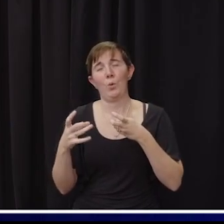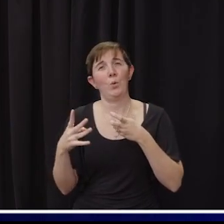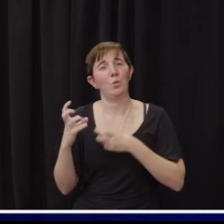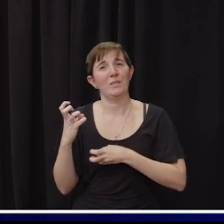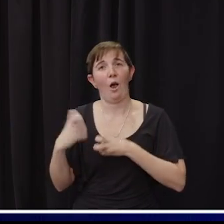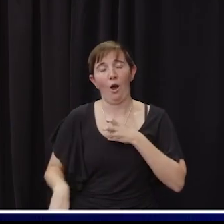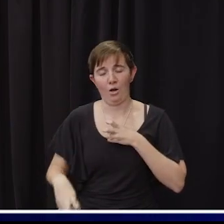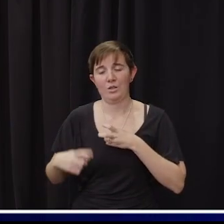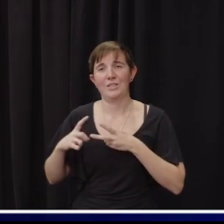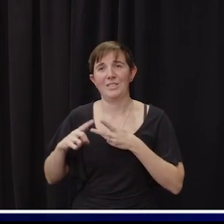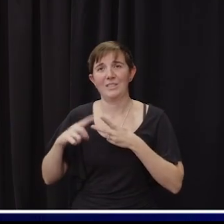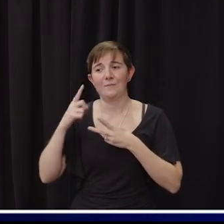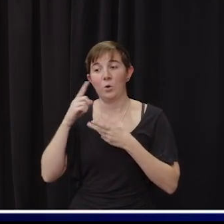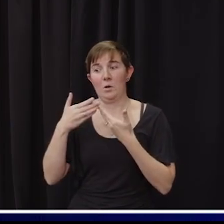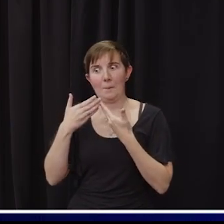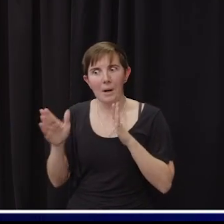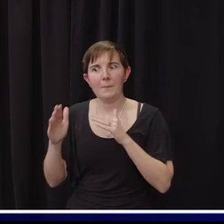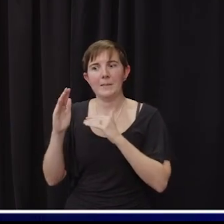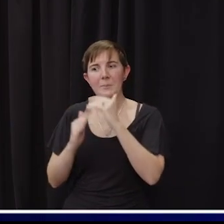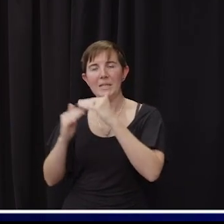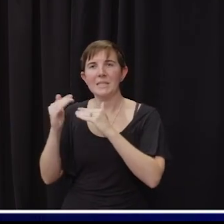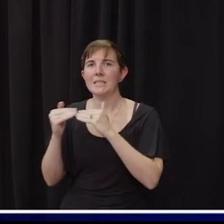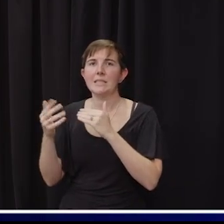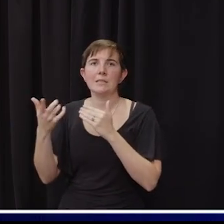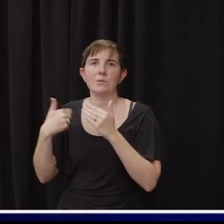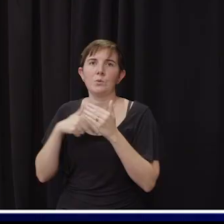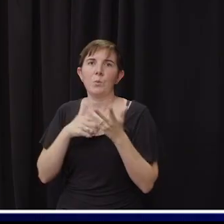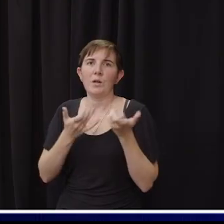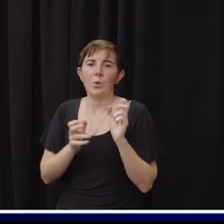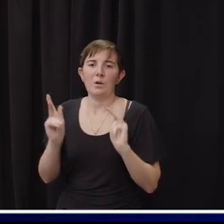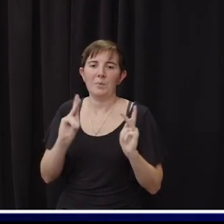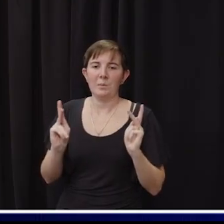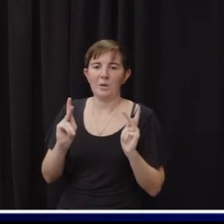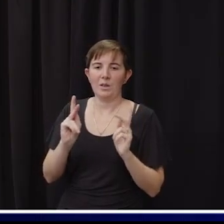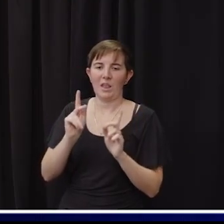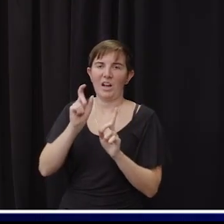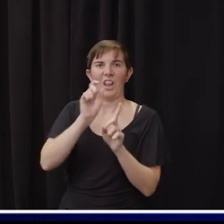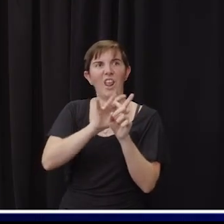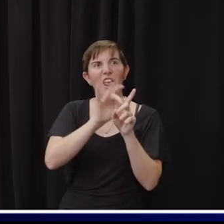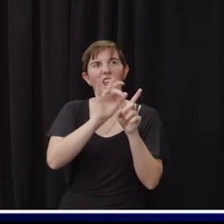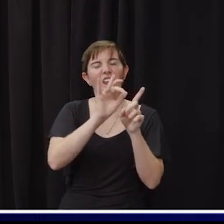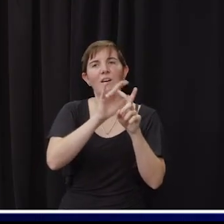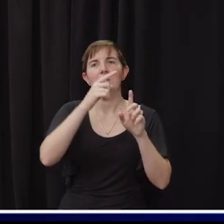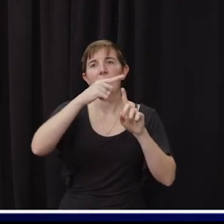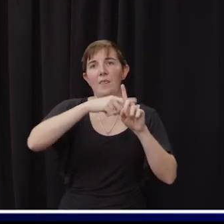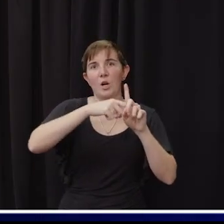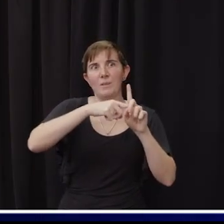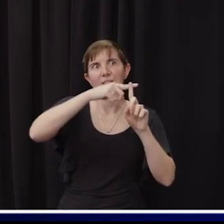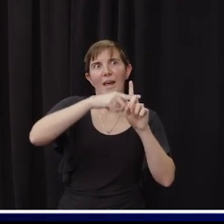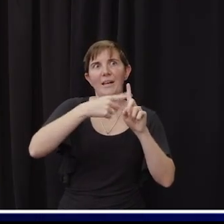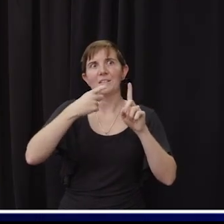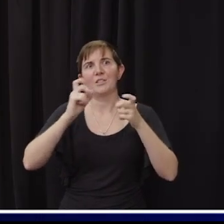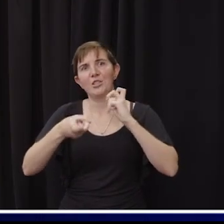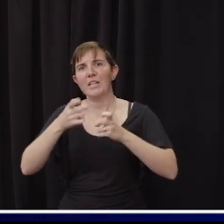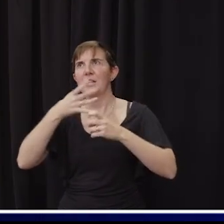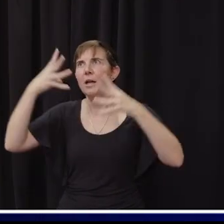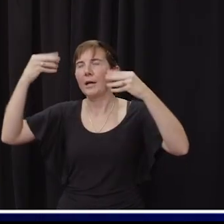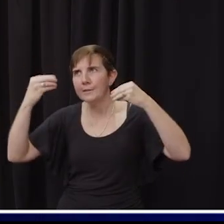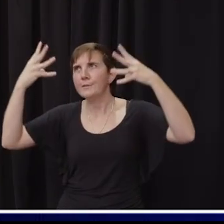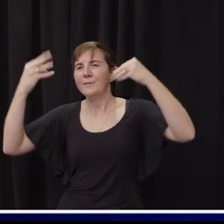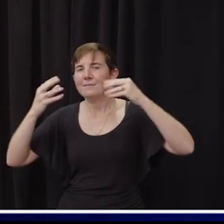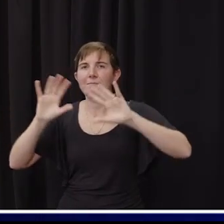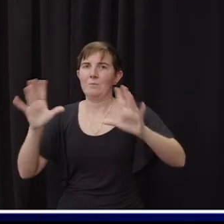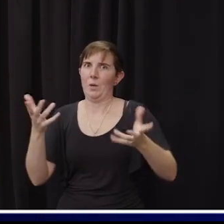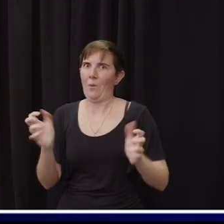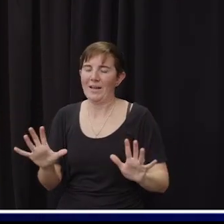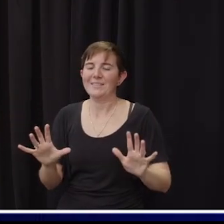in kind of a public building, because we don't want people like messing with the thermostats and light levels and things like that. But I